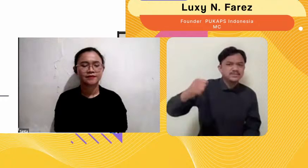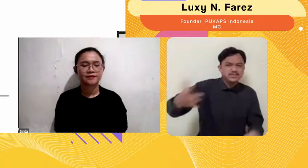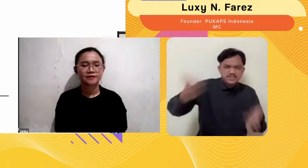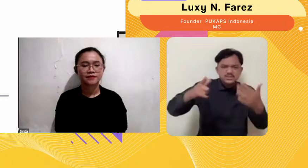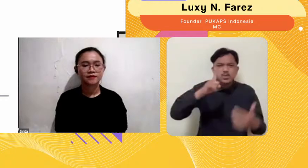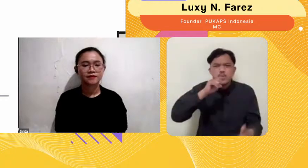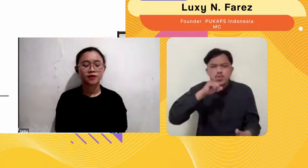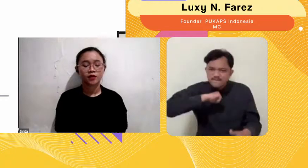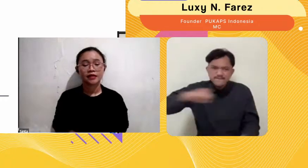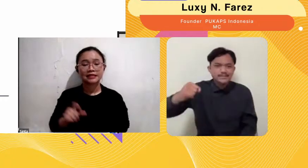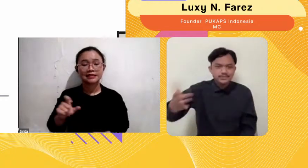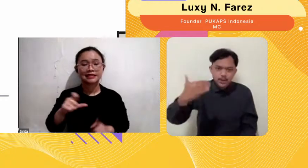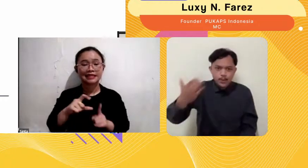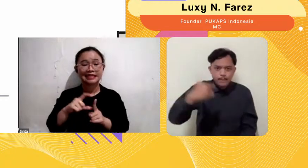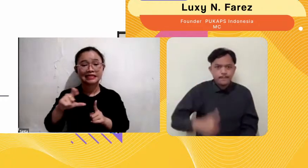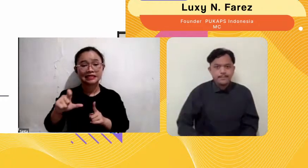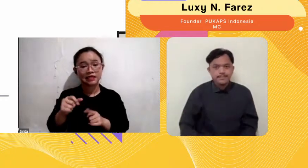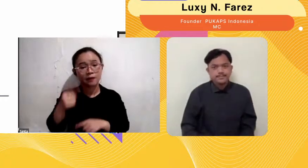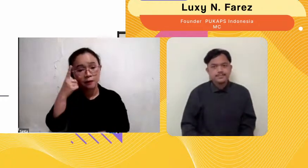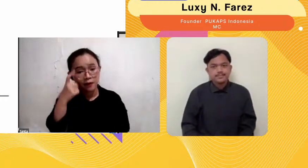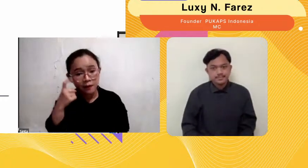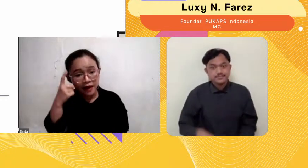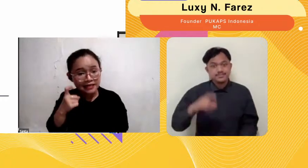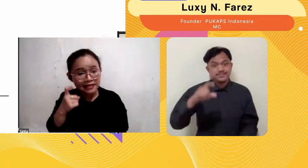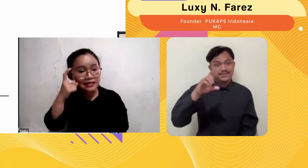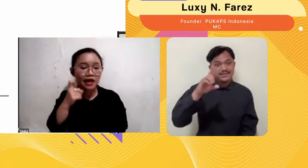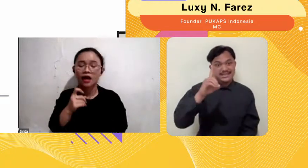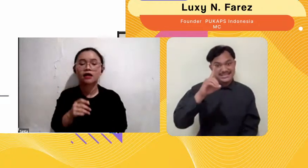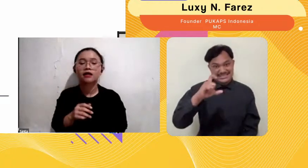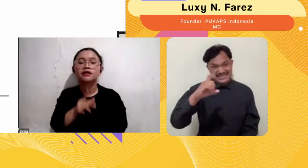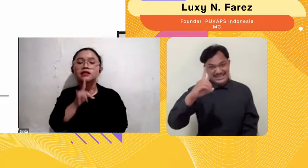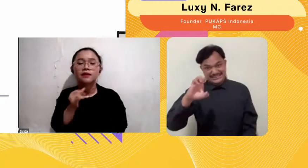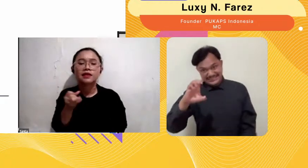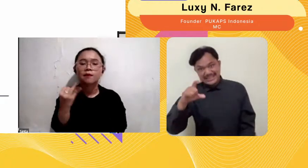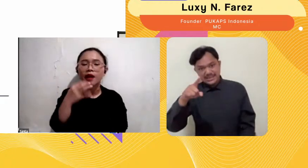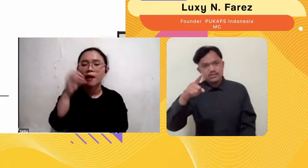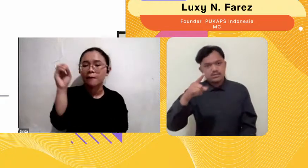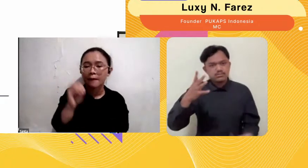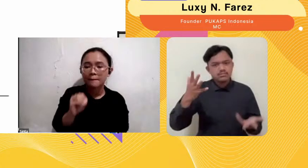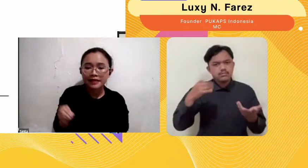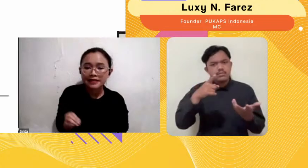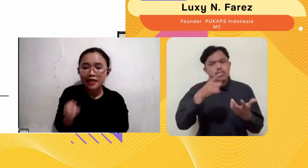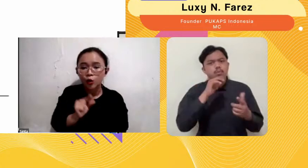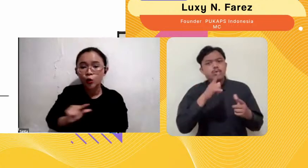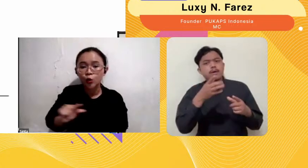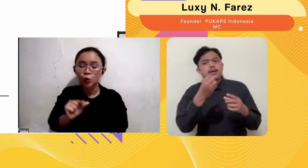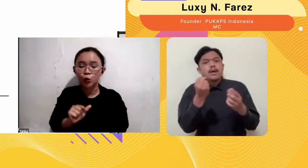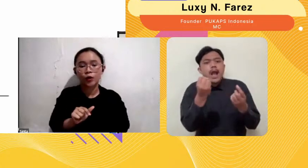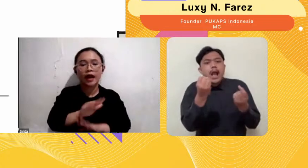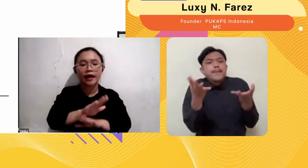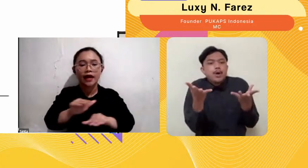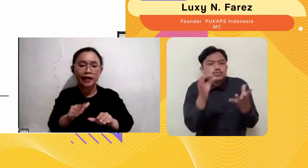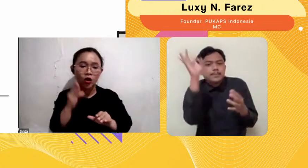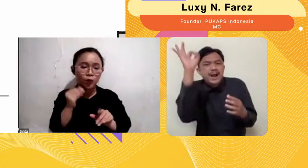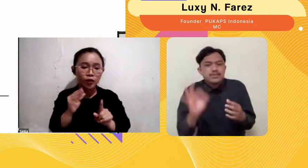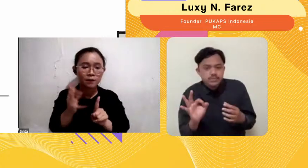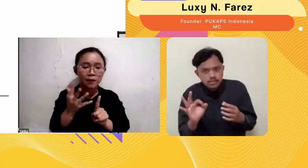According to the CDC study, approximately how many percentage of 15 years old have had